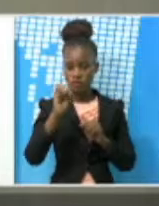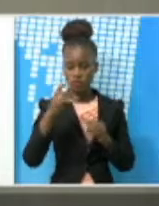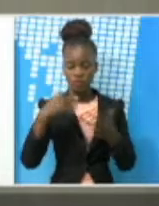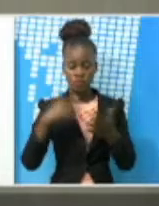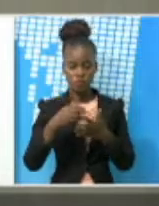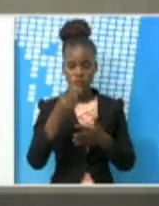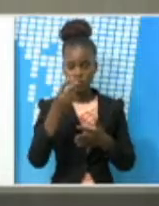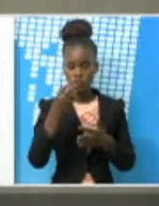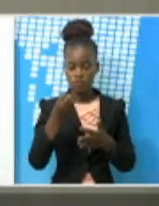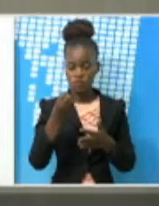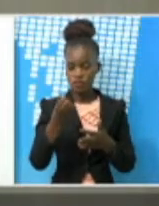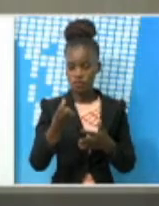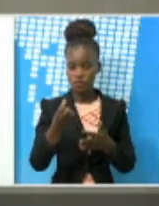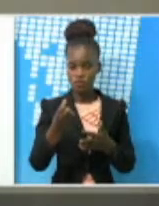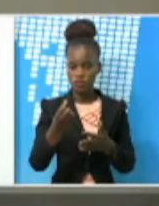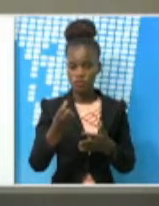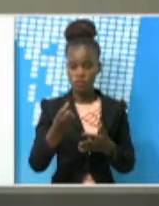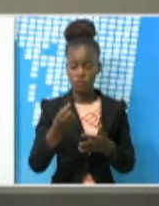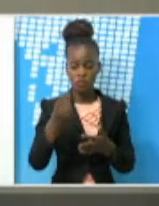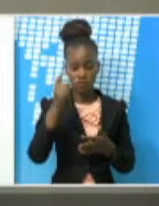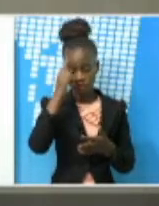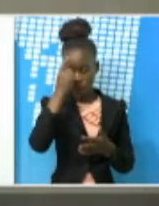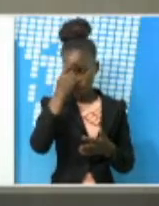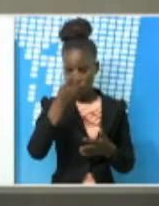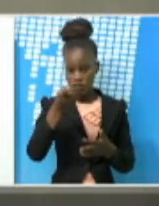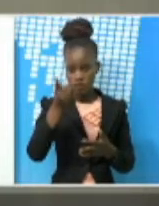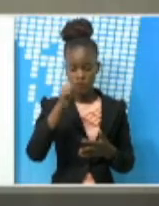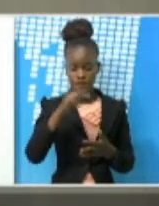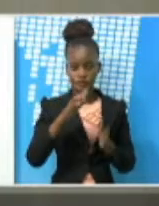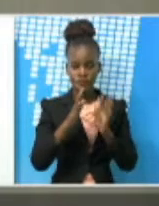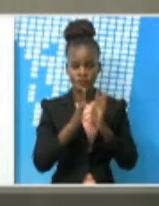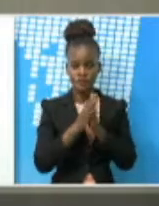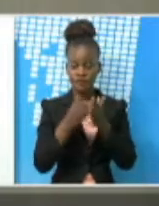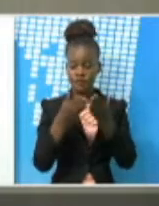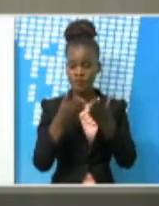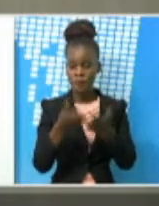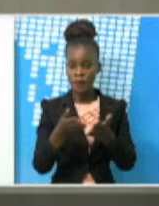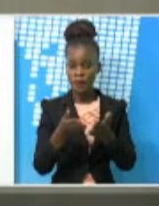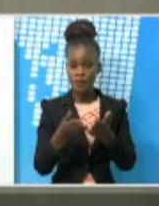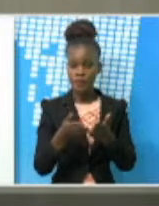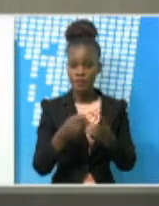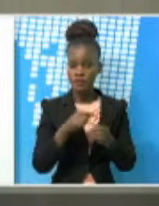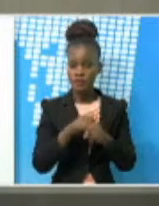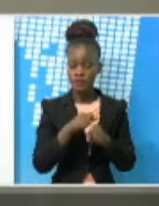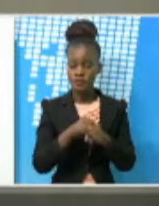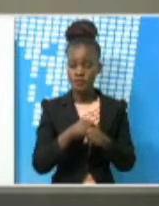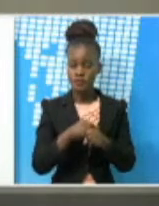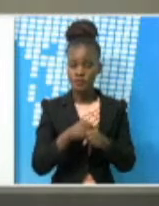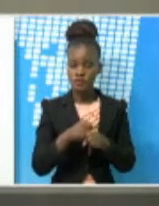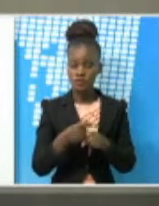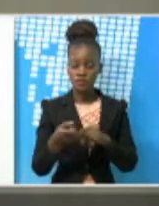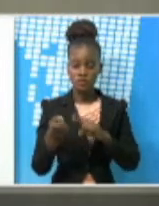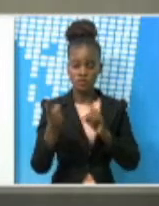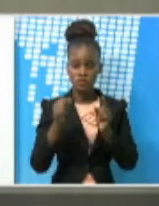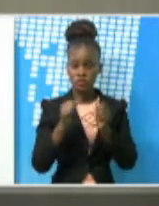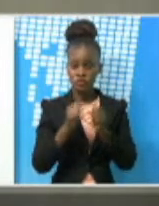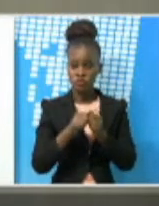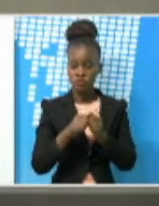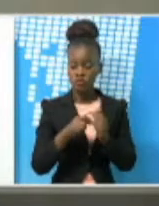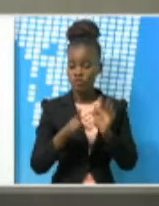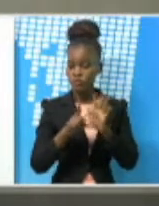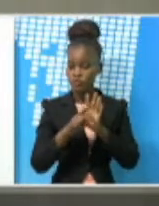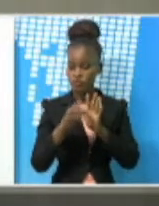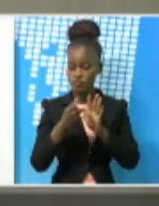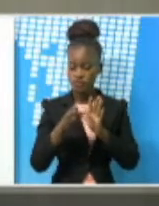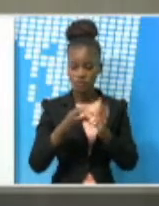are a corporation, a government corporation, and therefore do comply with the regulations of or the